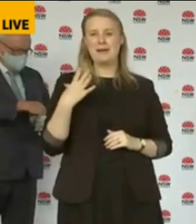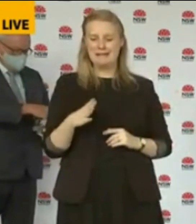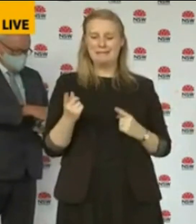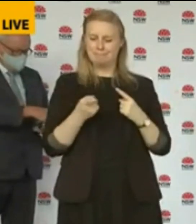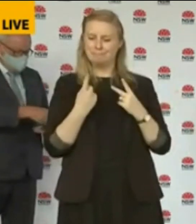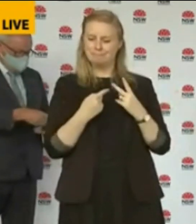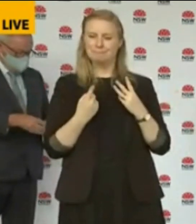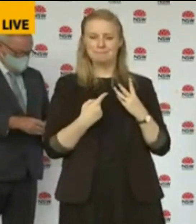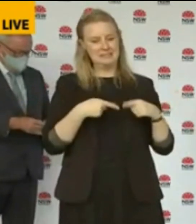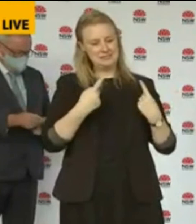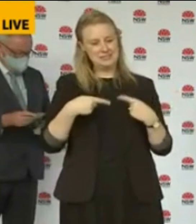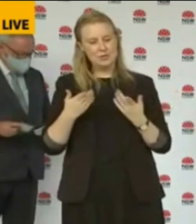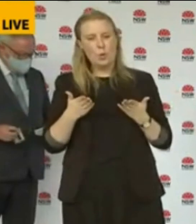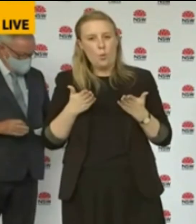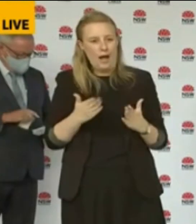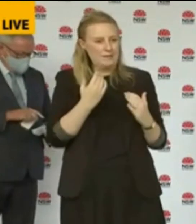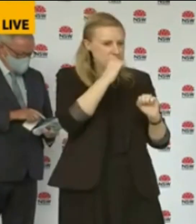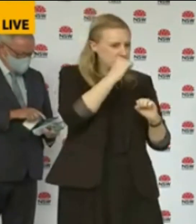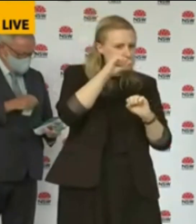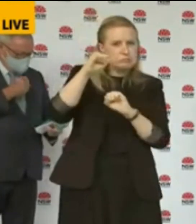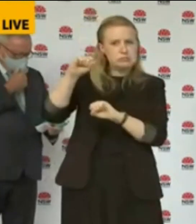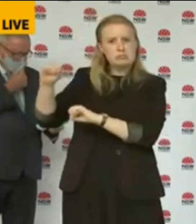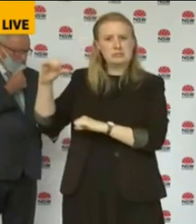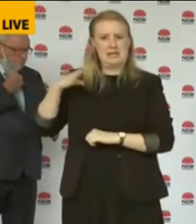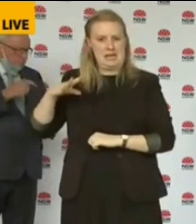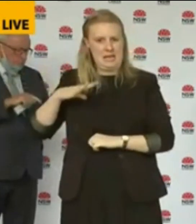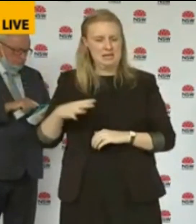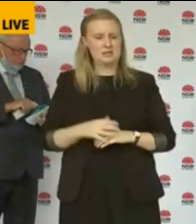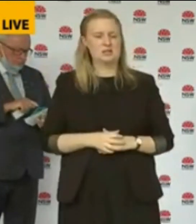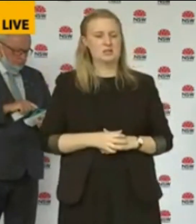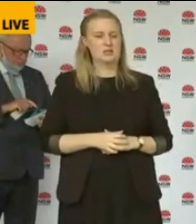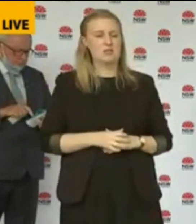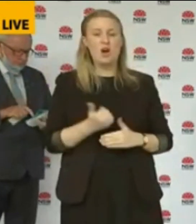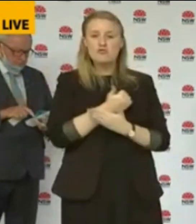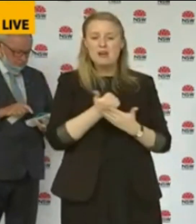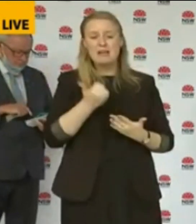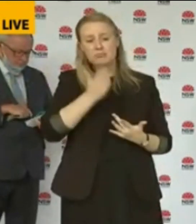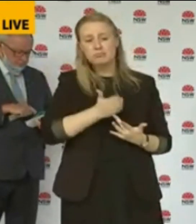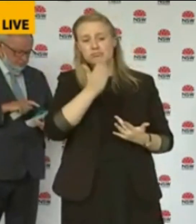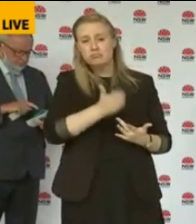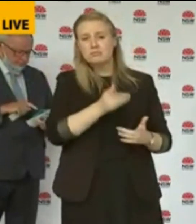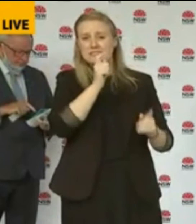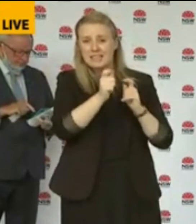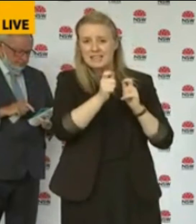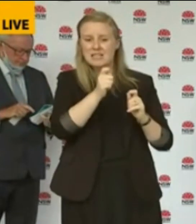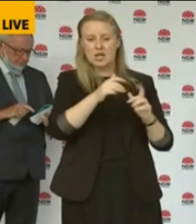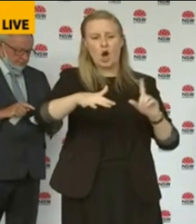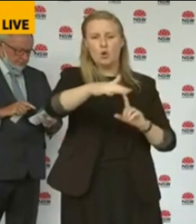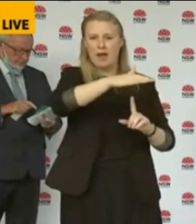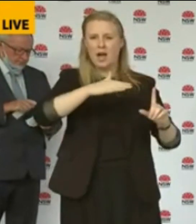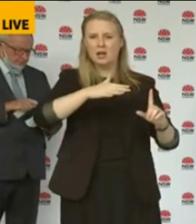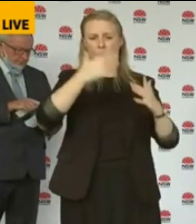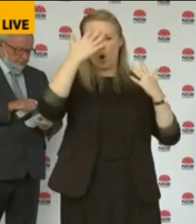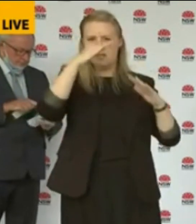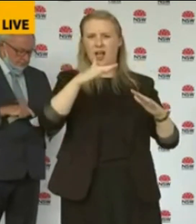quarantine hotel, has been underway for a long time, and for many weeks we've been scaling the testing in other settings.